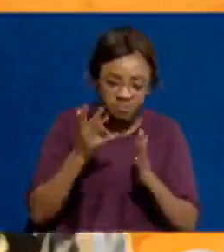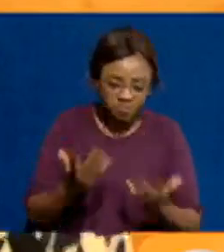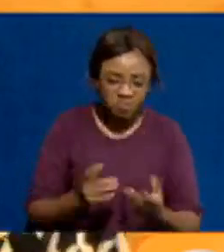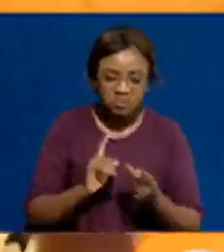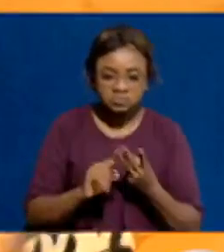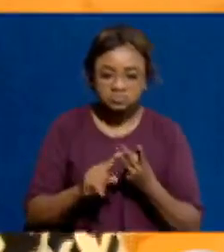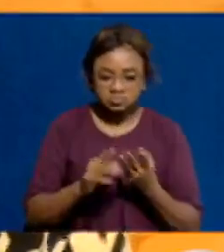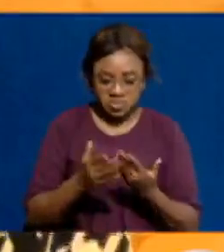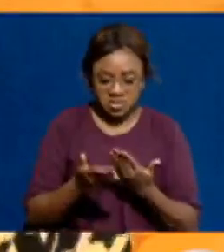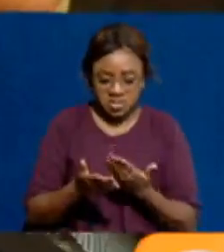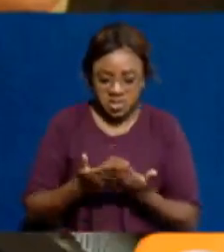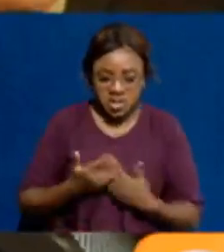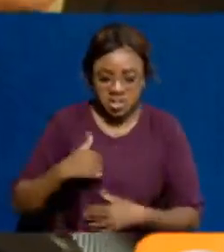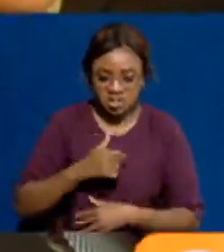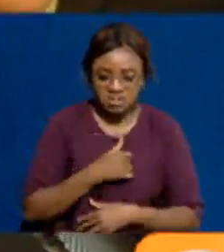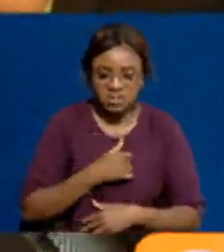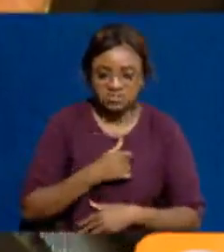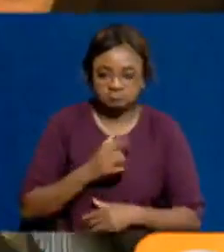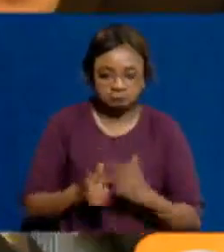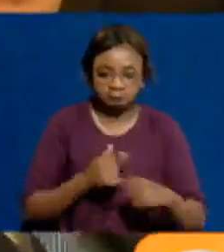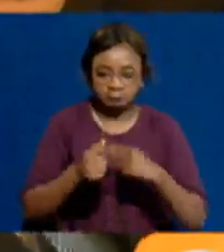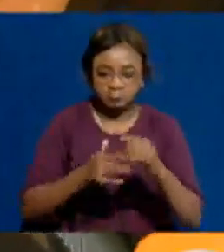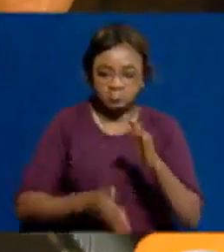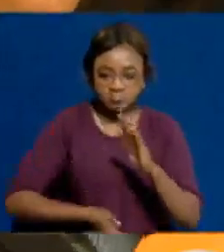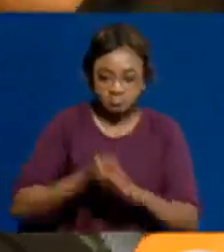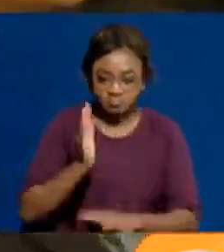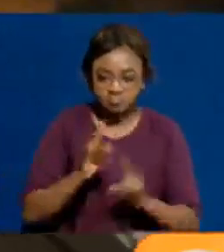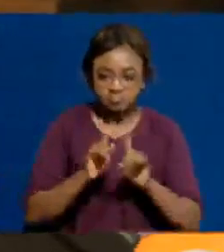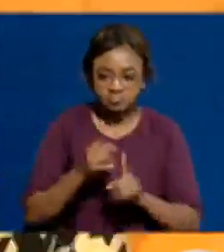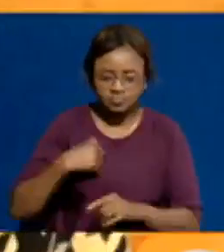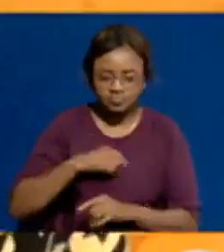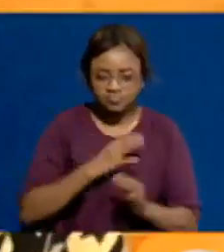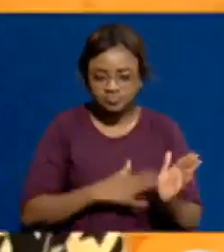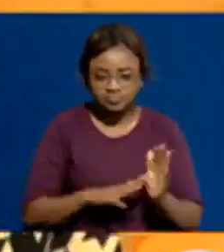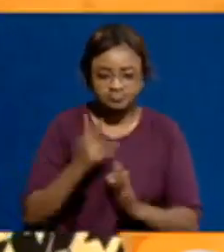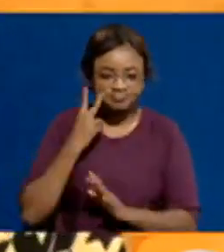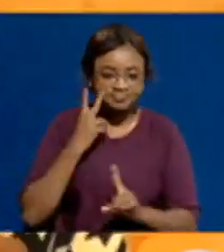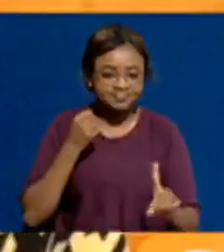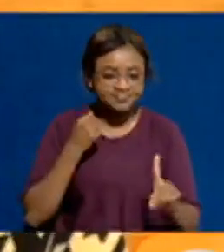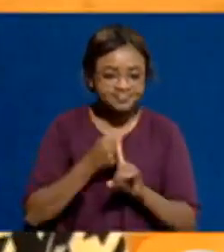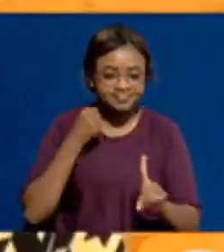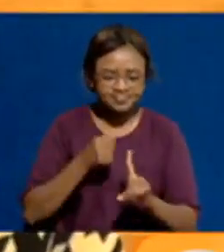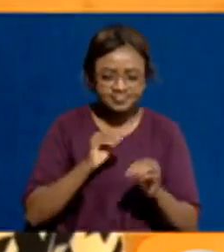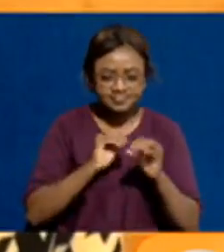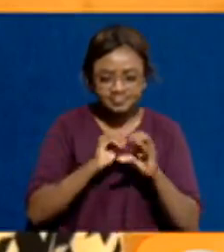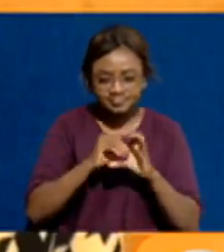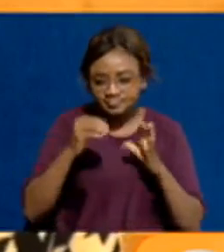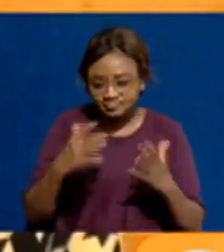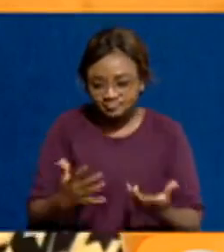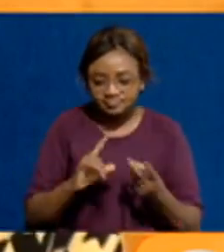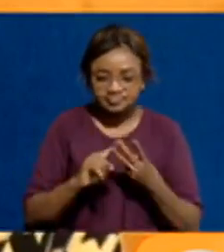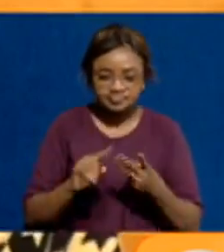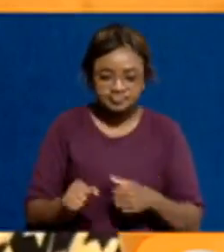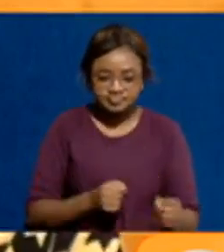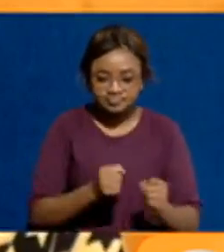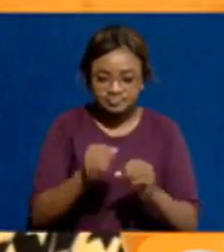to allow us to then move it fast, escalate it further. We will be looking at impact investment, strategic